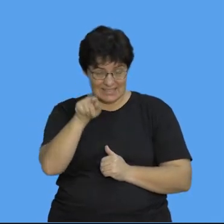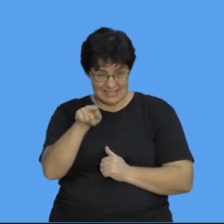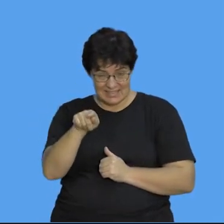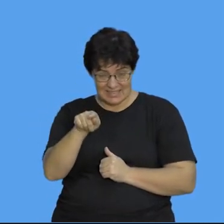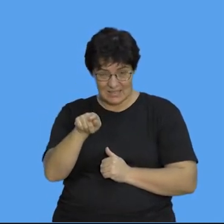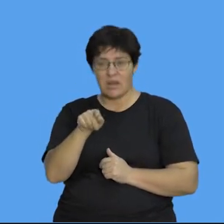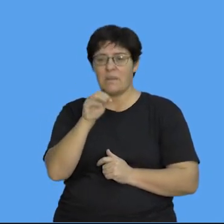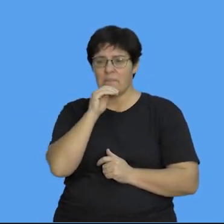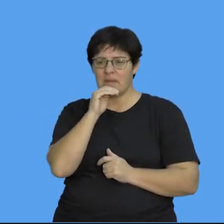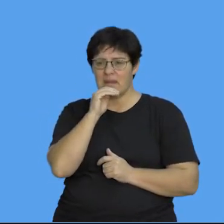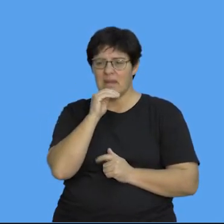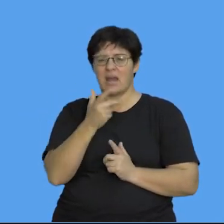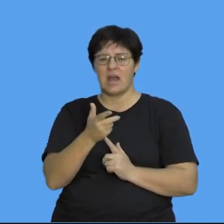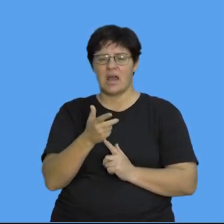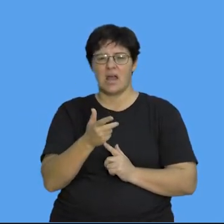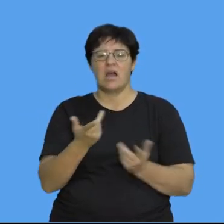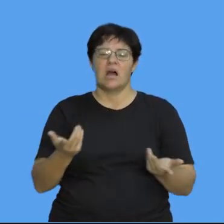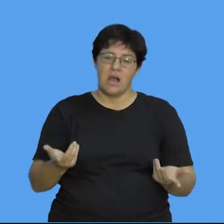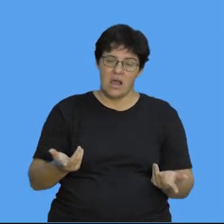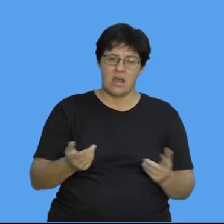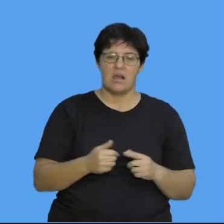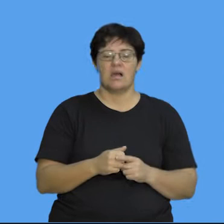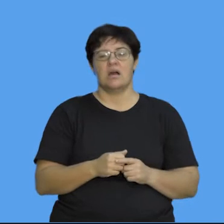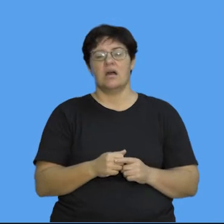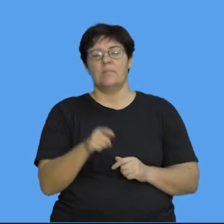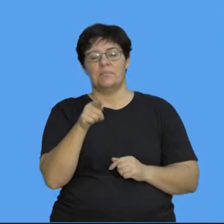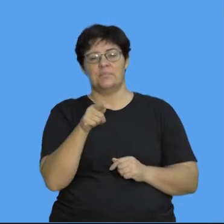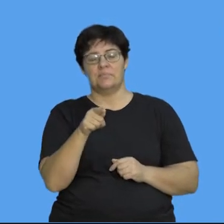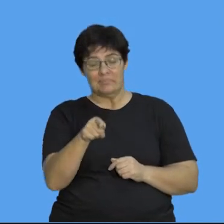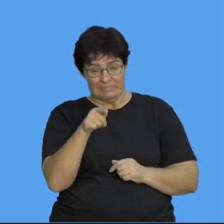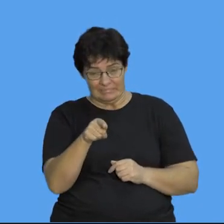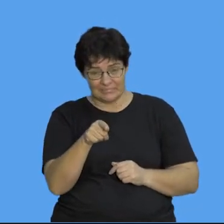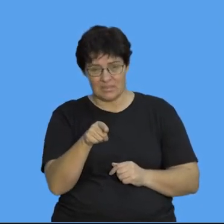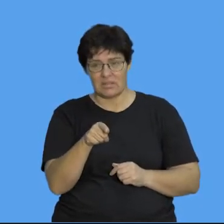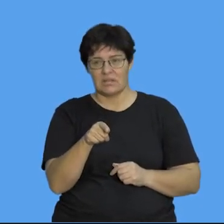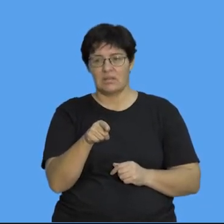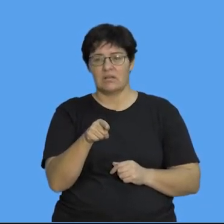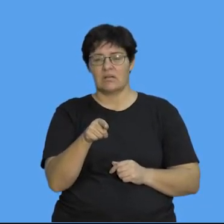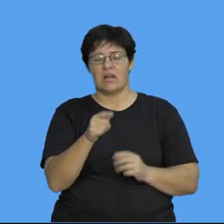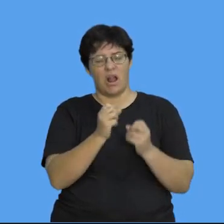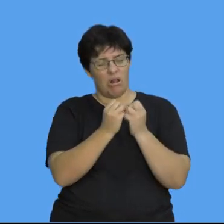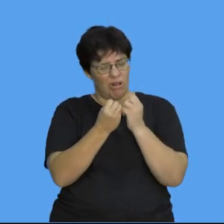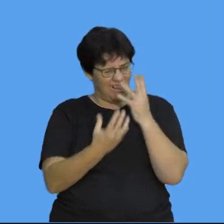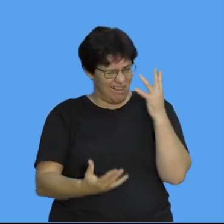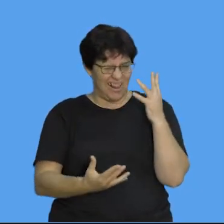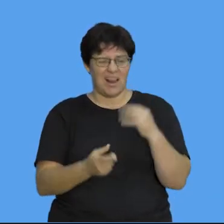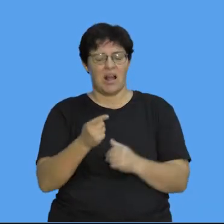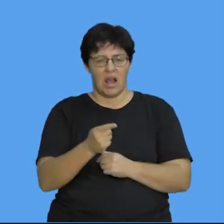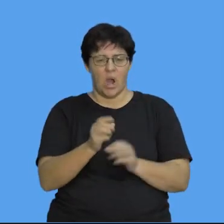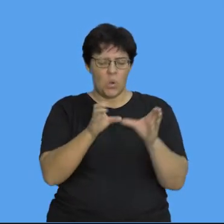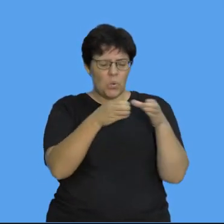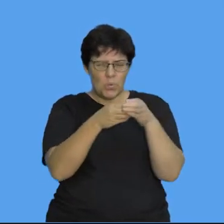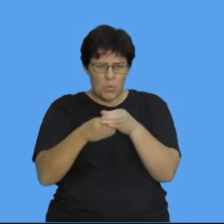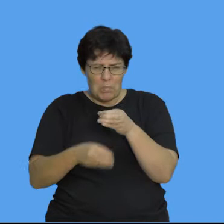This group, it's like a silent P, is called Pteridophyta. And these pteridophytes, but there's lots of